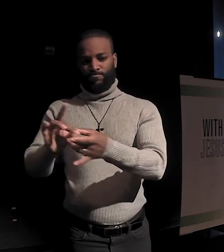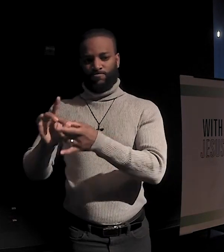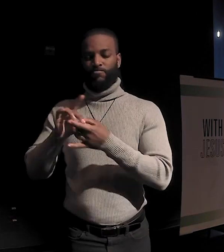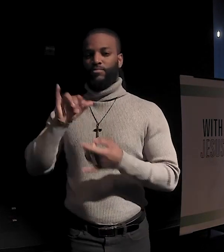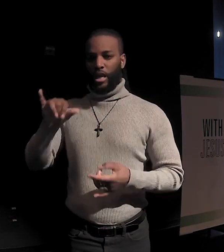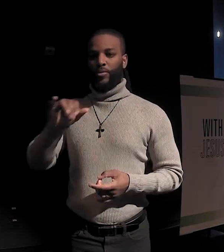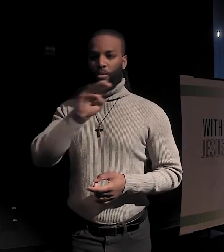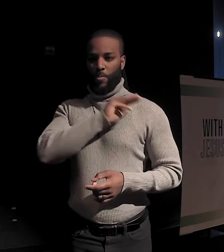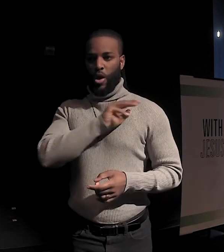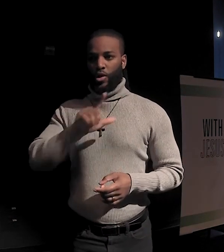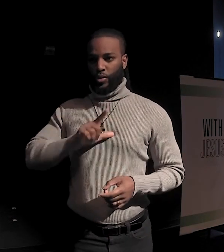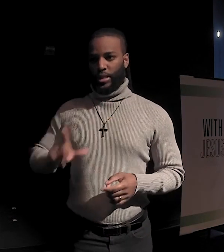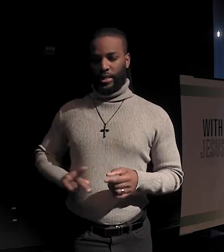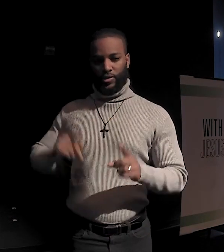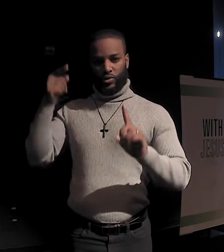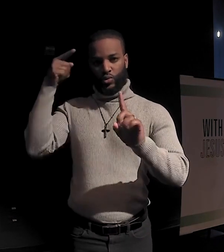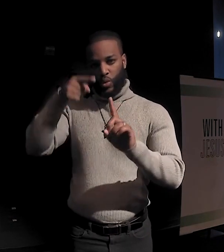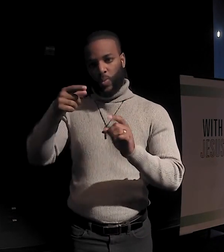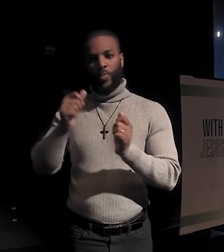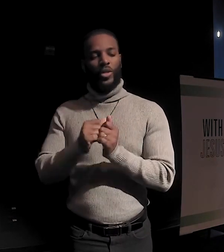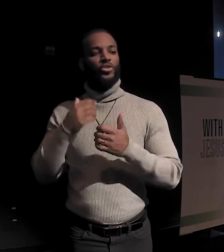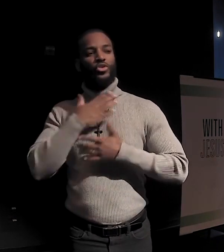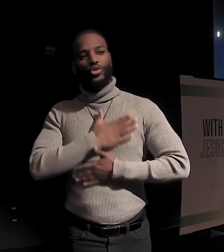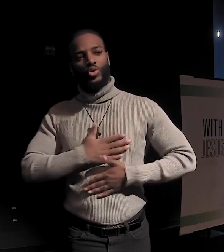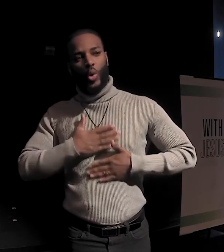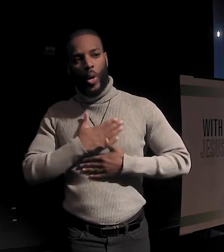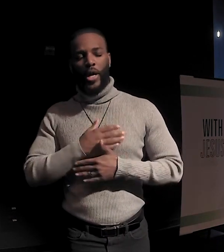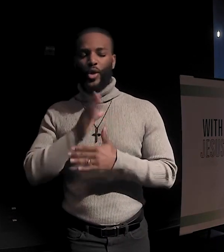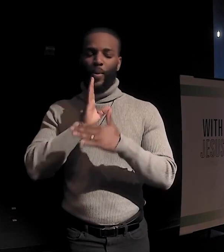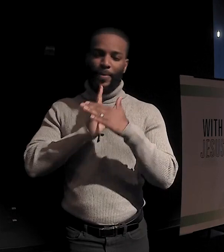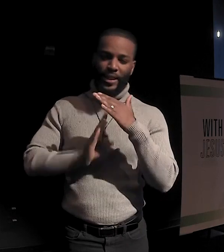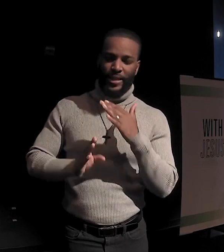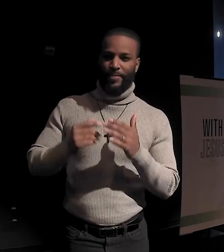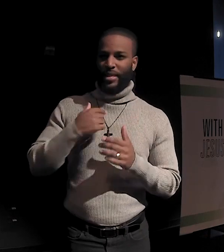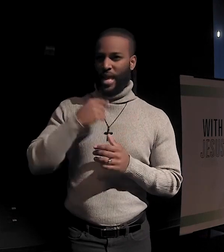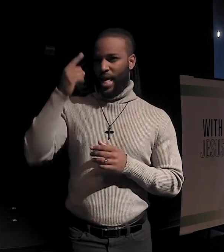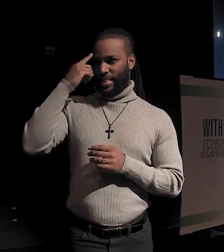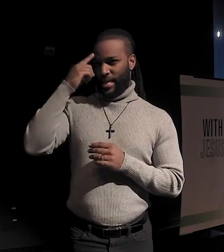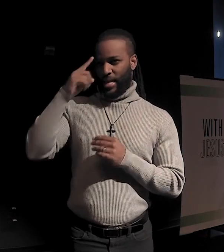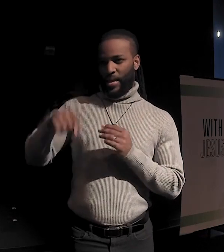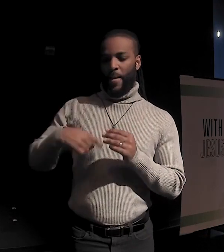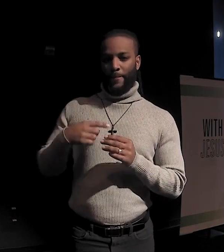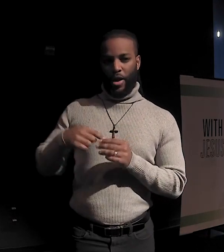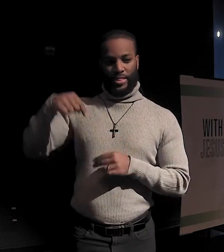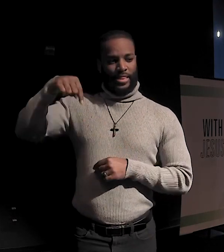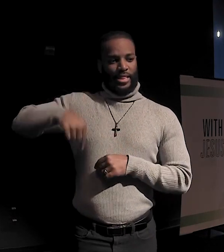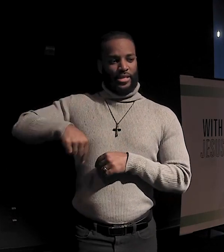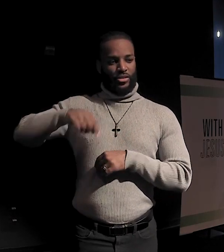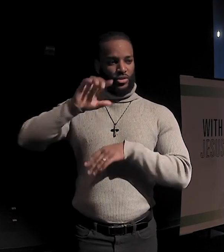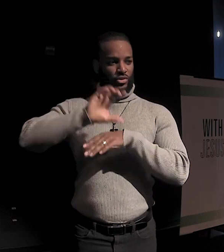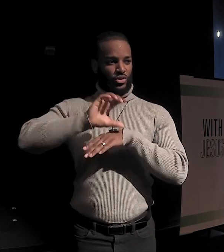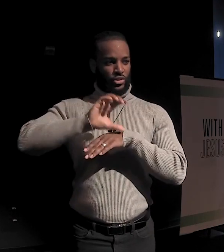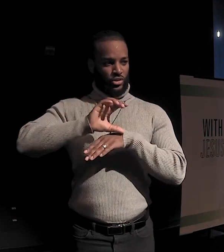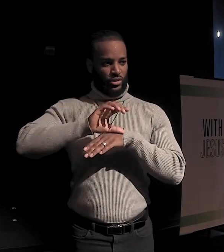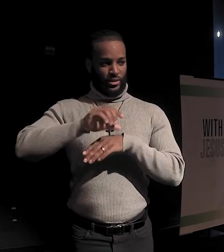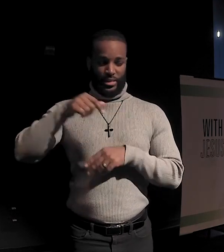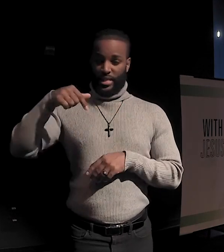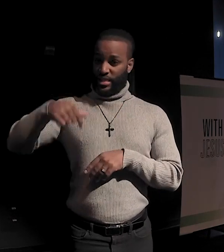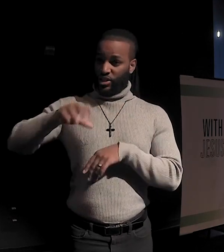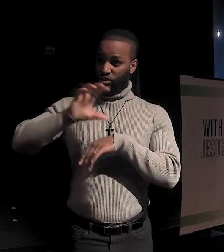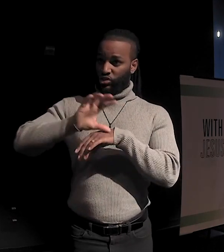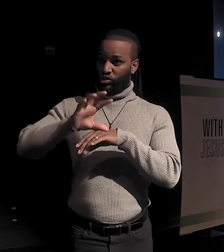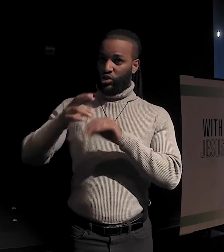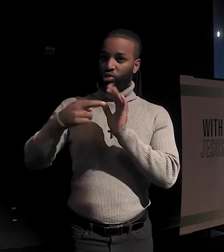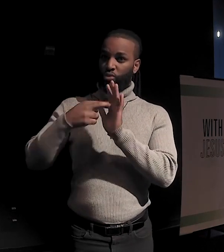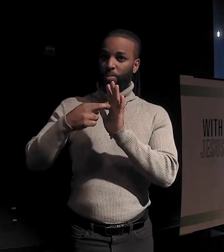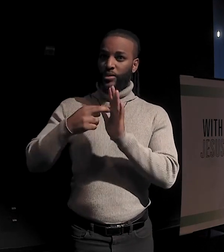unity. And with joy and humility, I think about the life of this church. This church represents